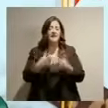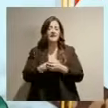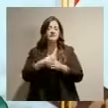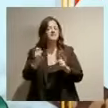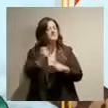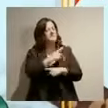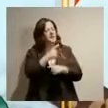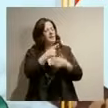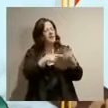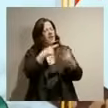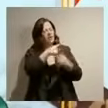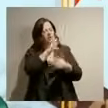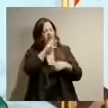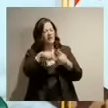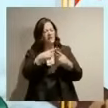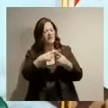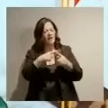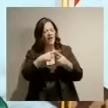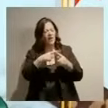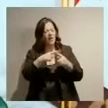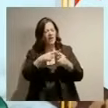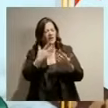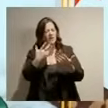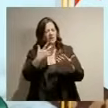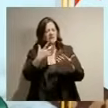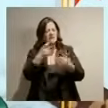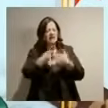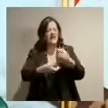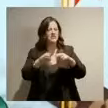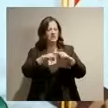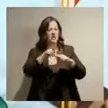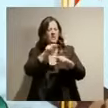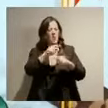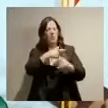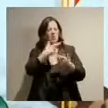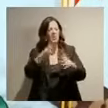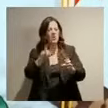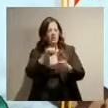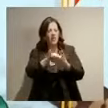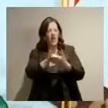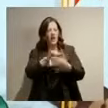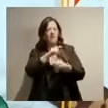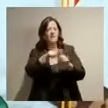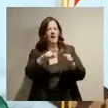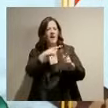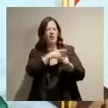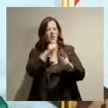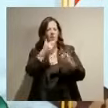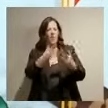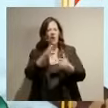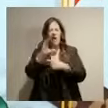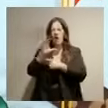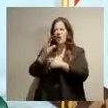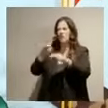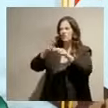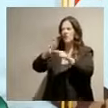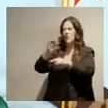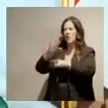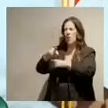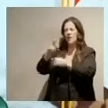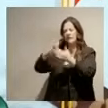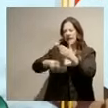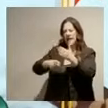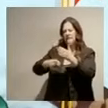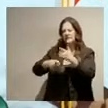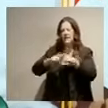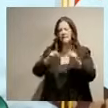language you've used to denounce tax increases often has been that you don't want broad-based tax increases. You talked about not wanting corporate tax increases, but, you know,